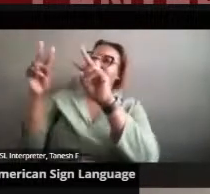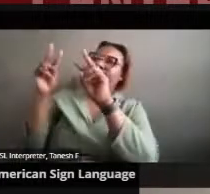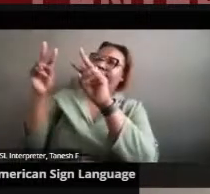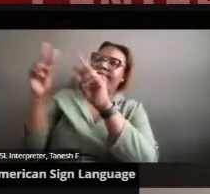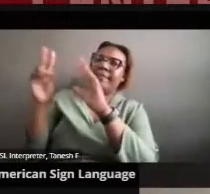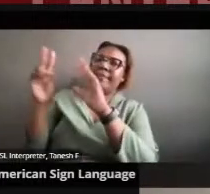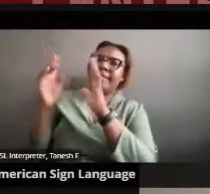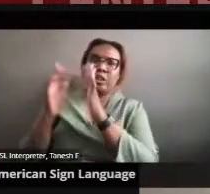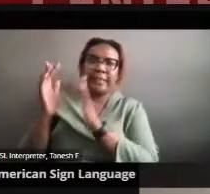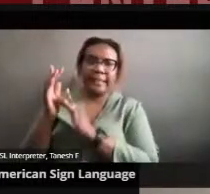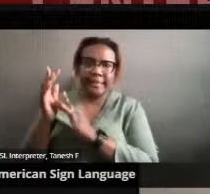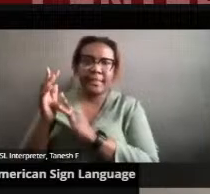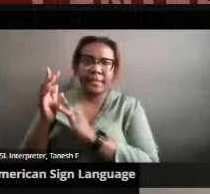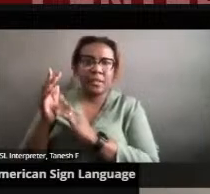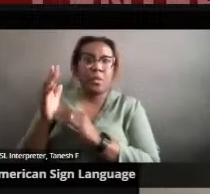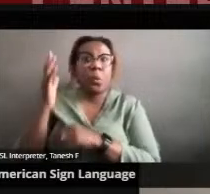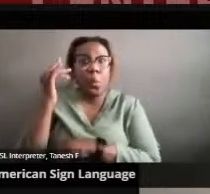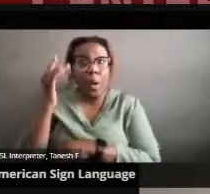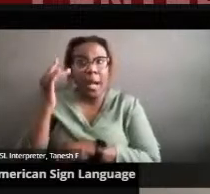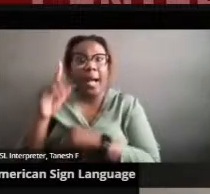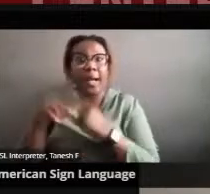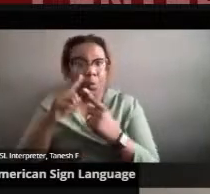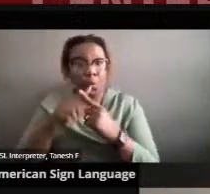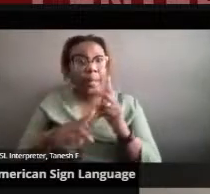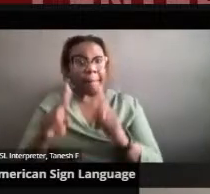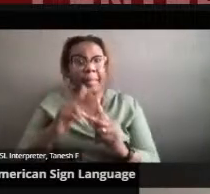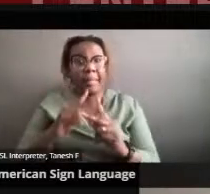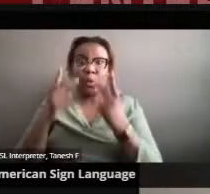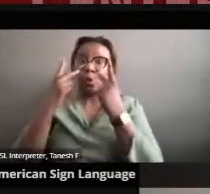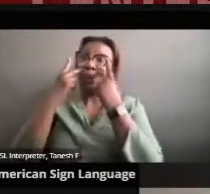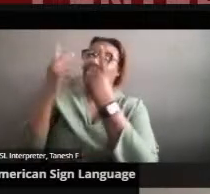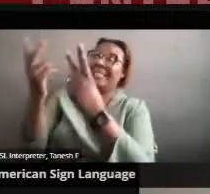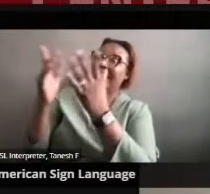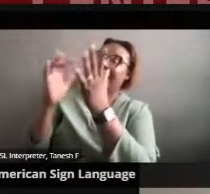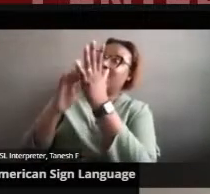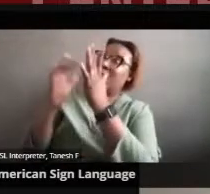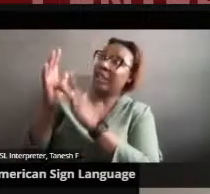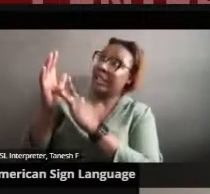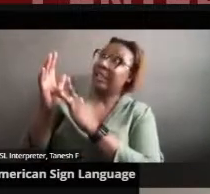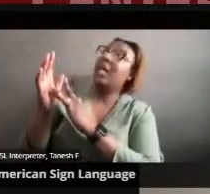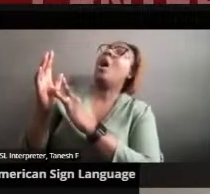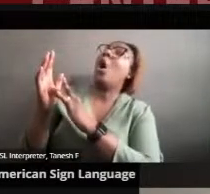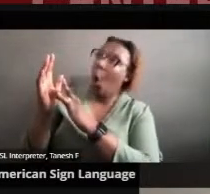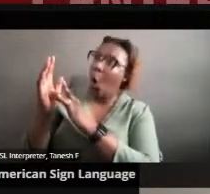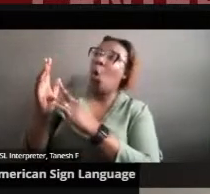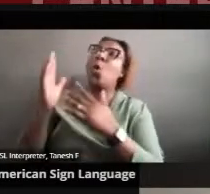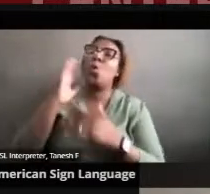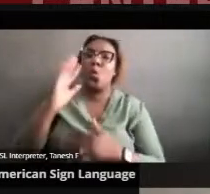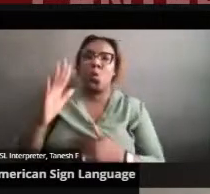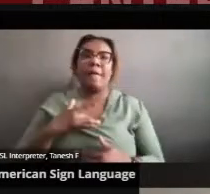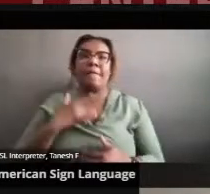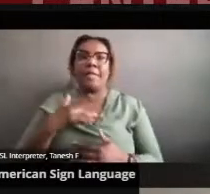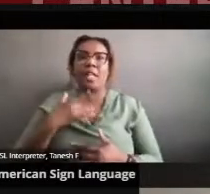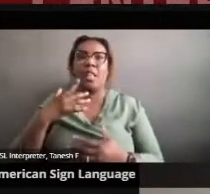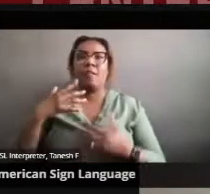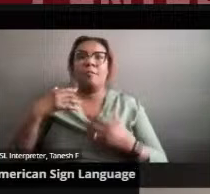the people see Jesus, the people rise. May it be